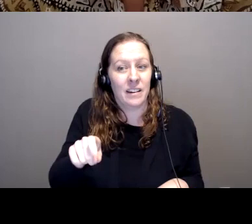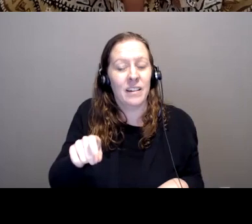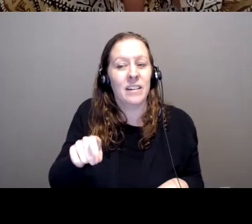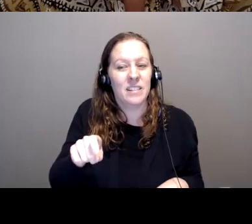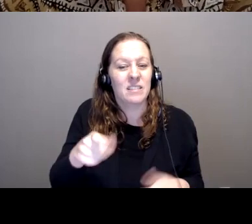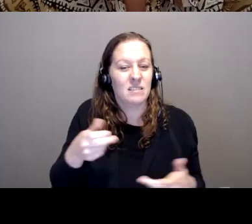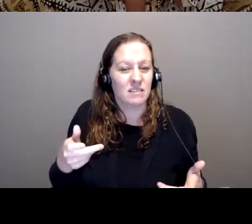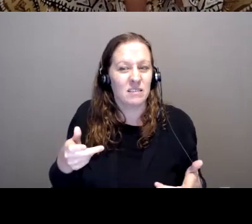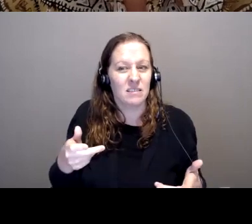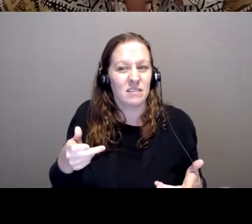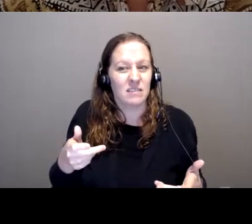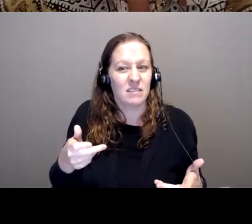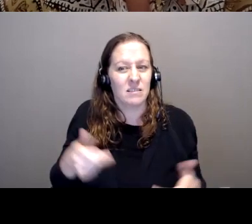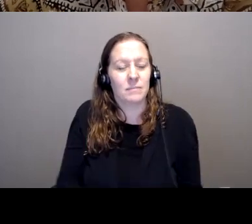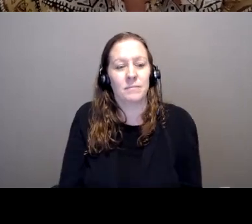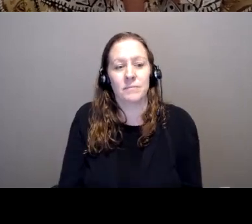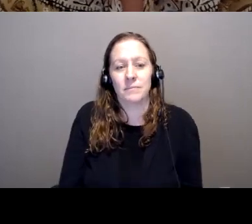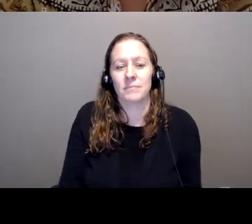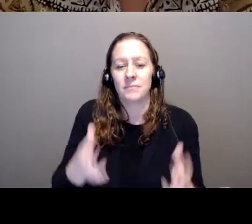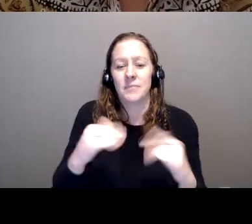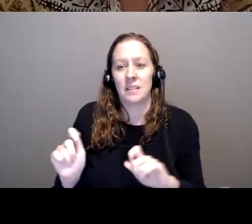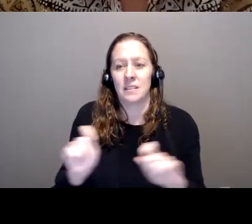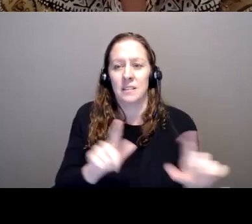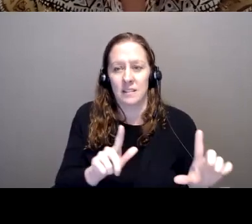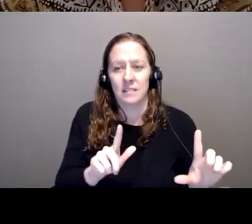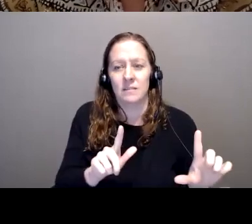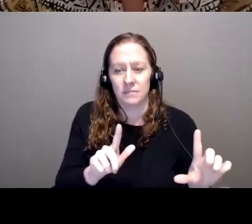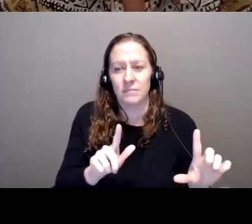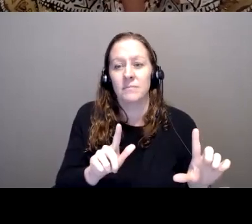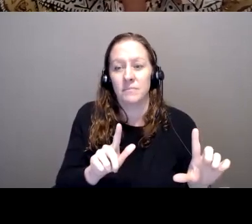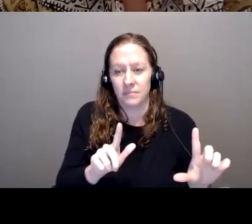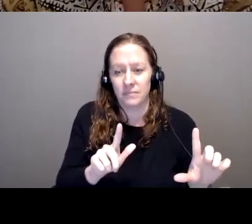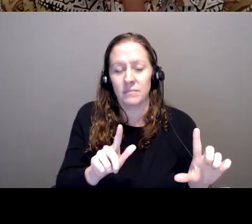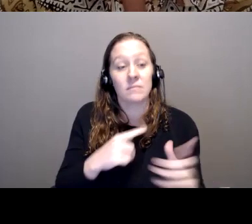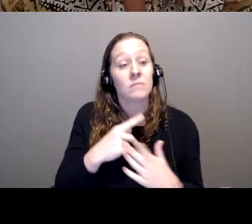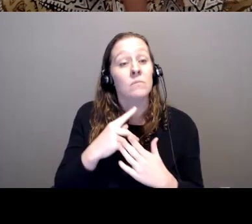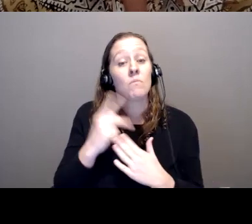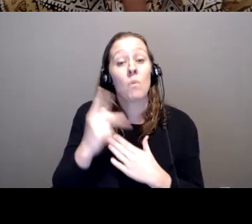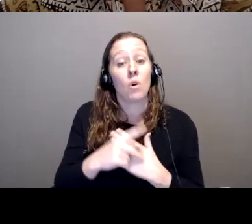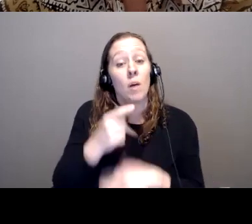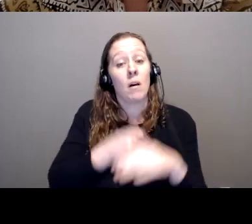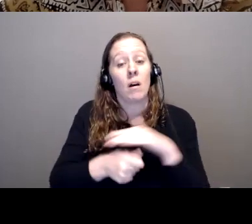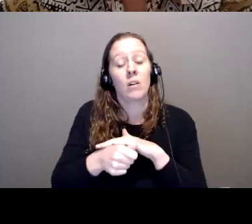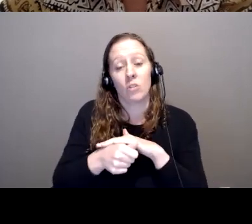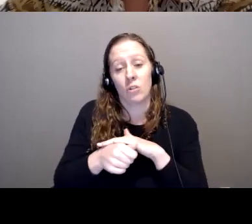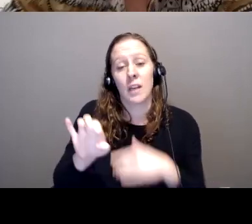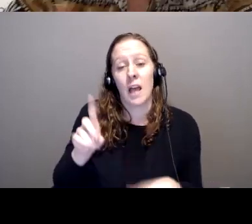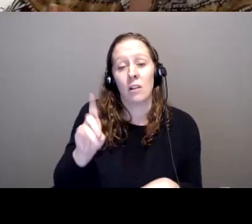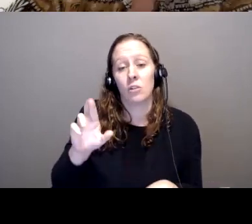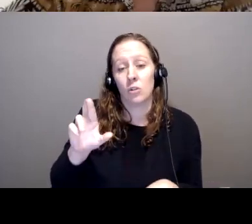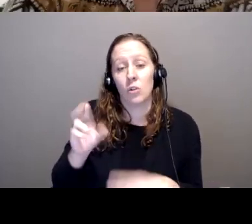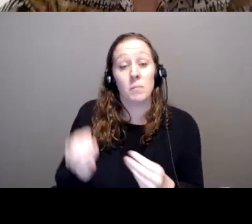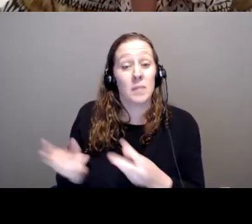Next slide, Julie. Thanks. So the programs in elder mediation service that